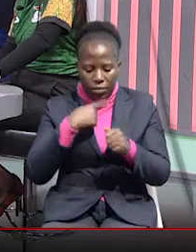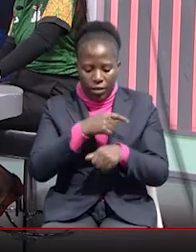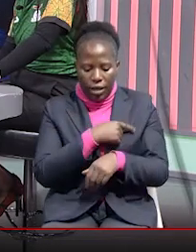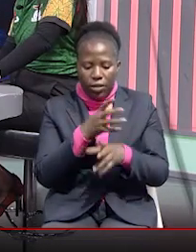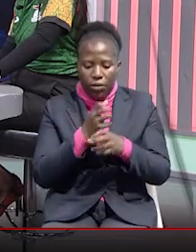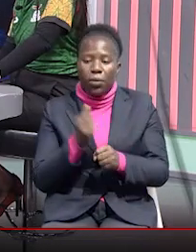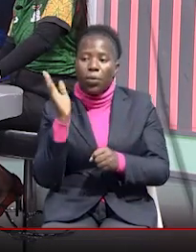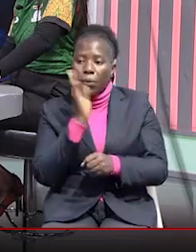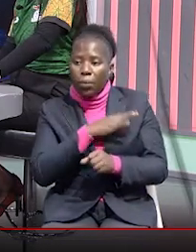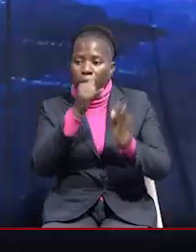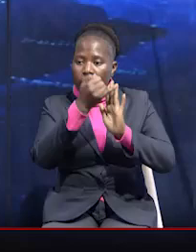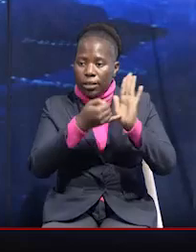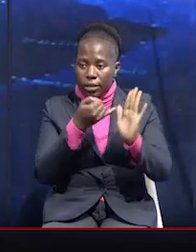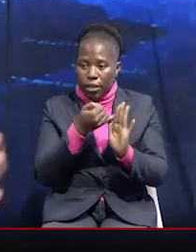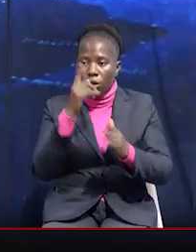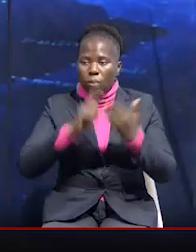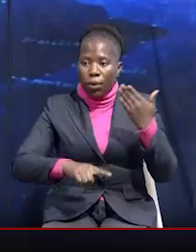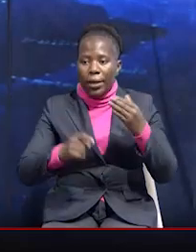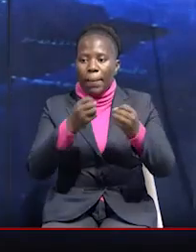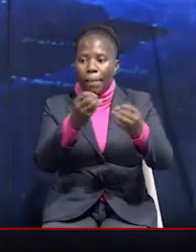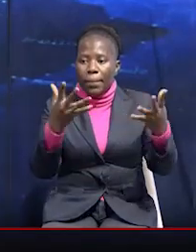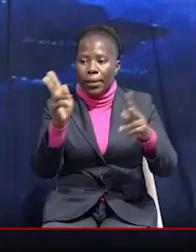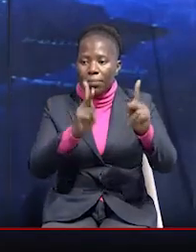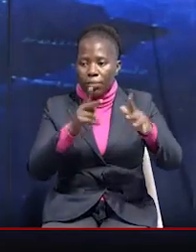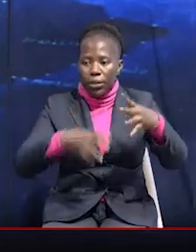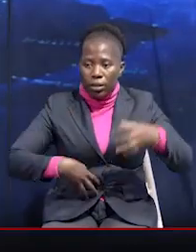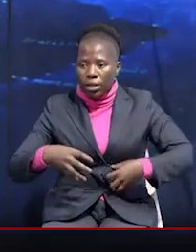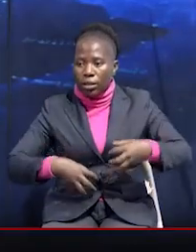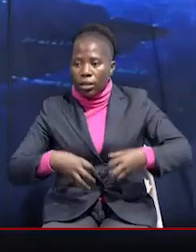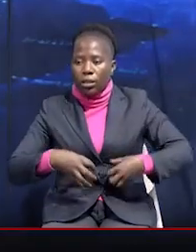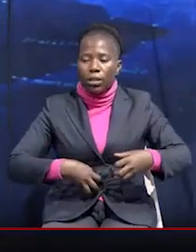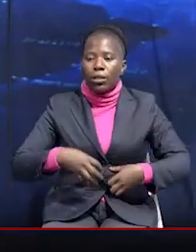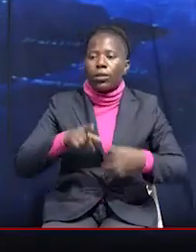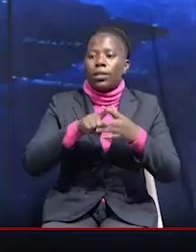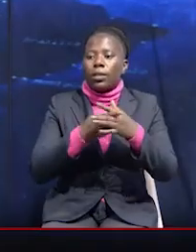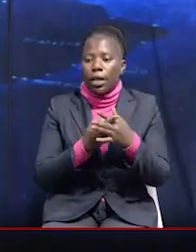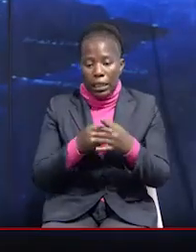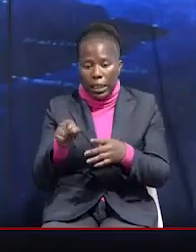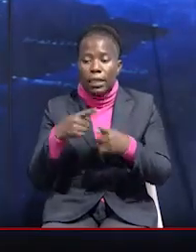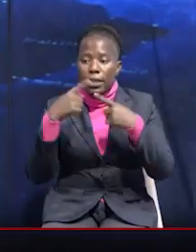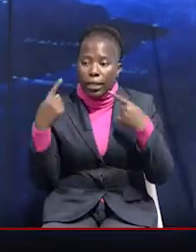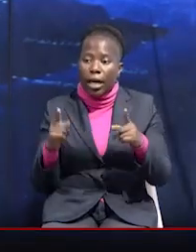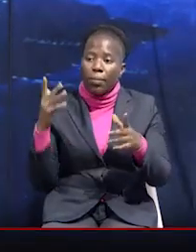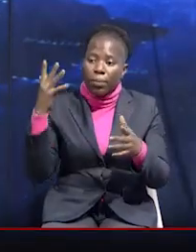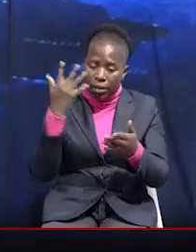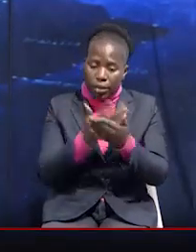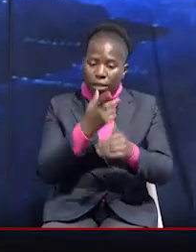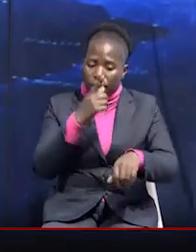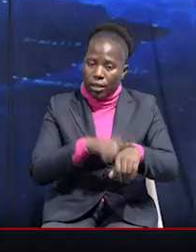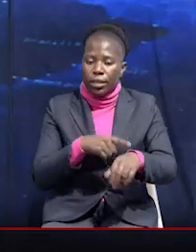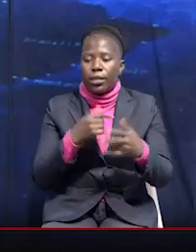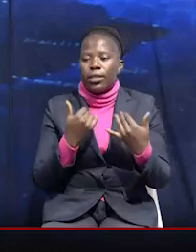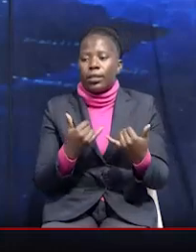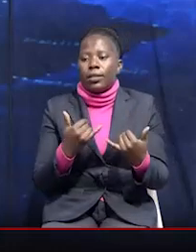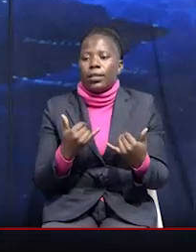around January, where people start complaining. And I'm sure it's a phenomenon which has been created for some time. In economics, we call it